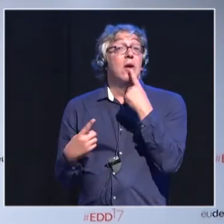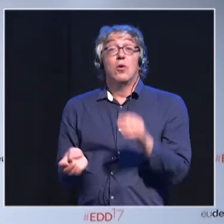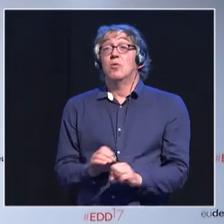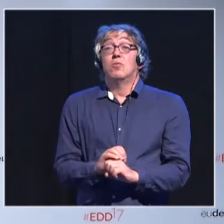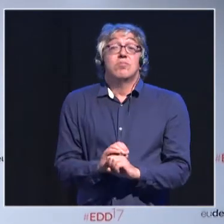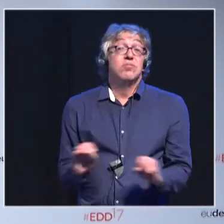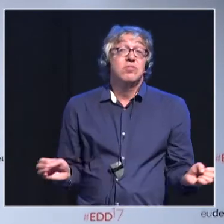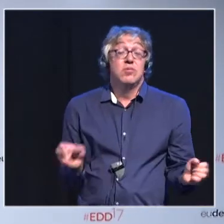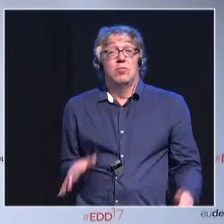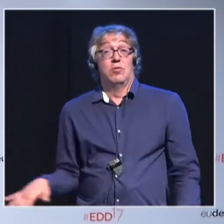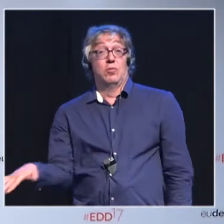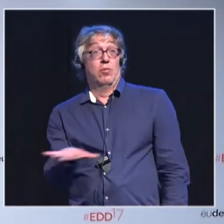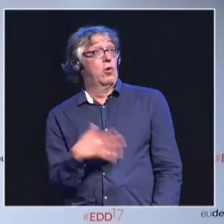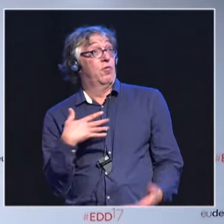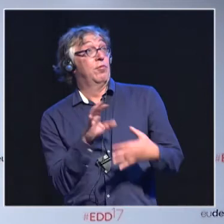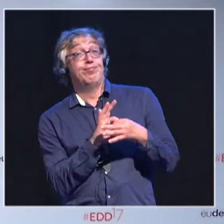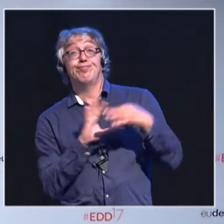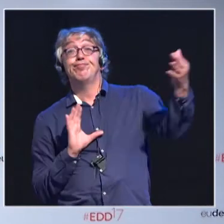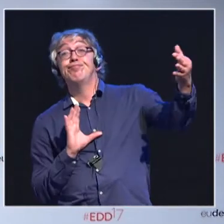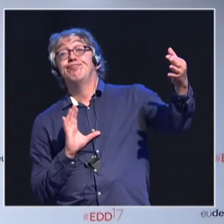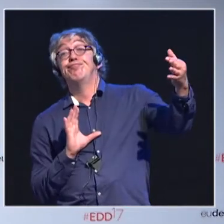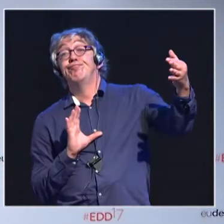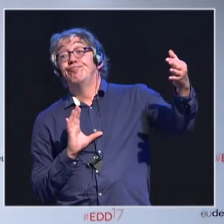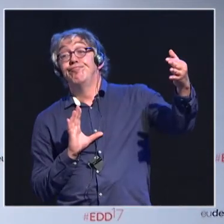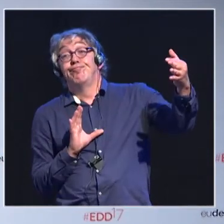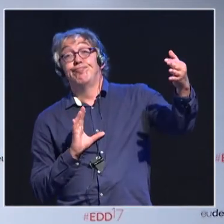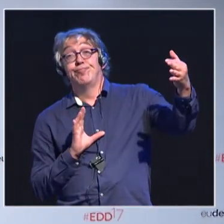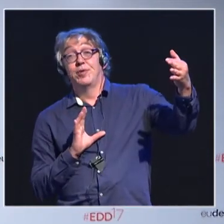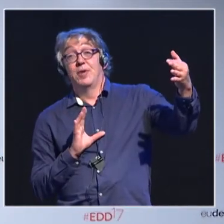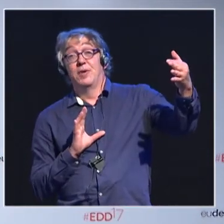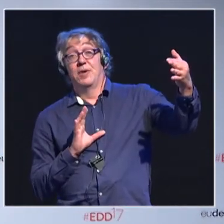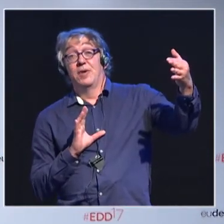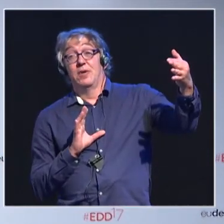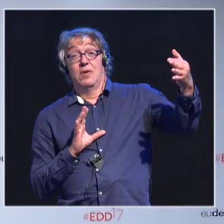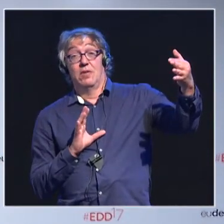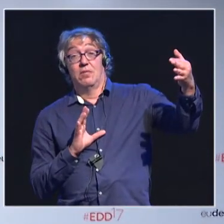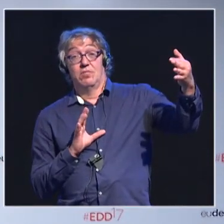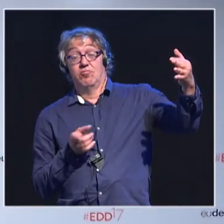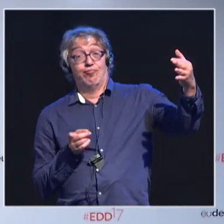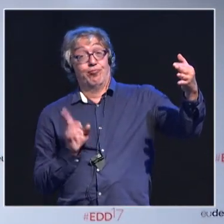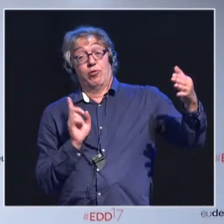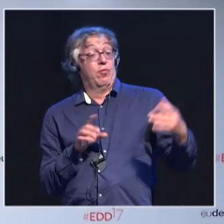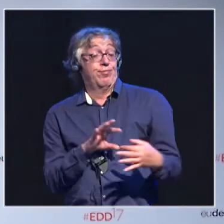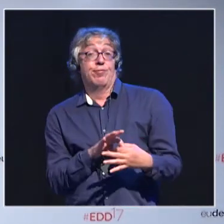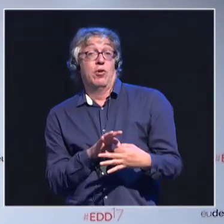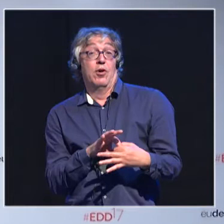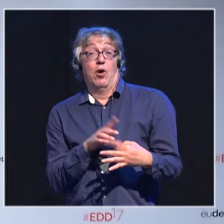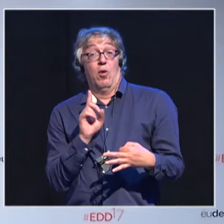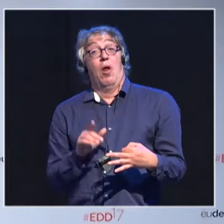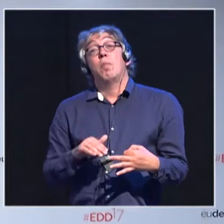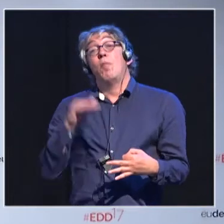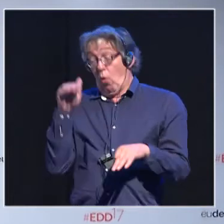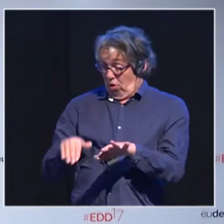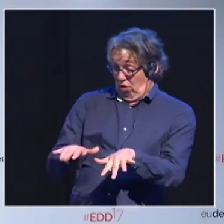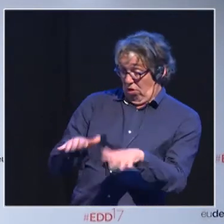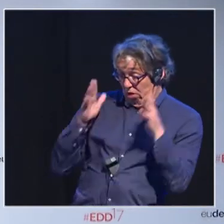our citizens will be alienated or they'll have the loyalty to the cyberspace. They're spending more time,